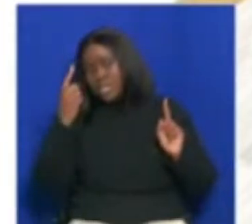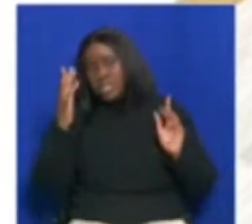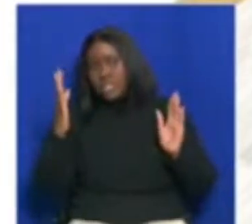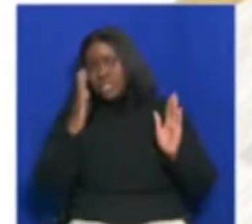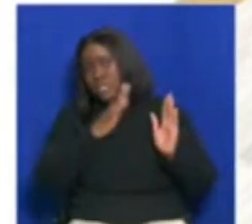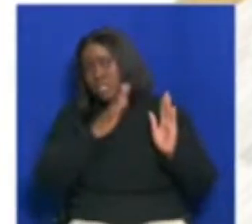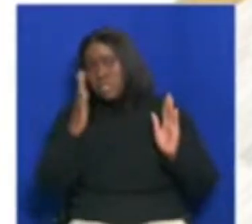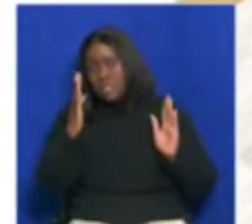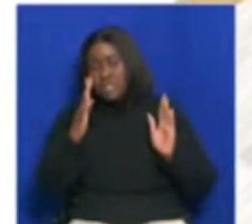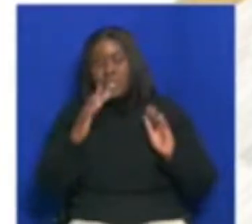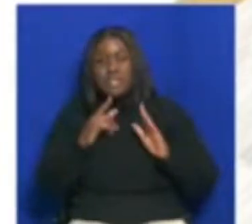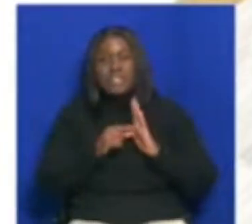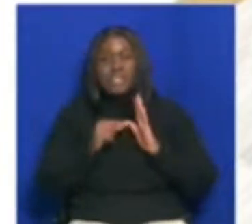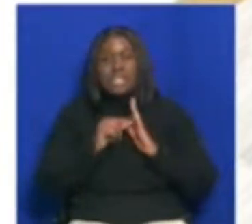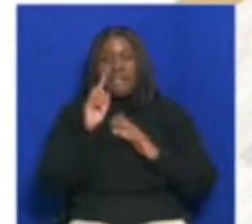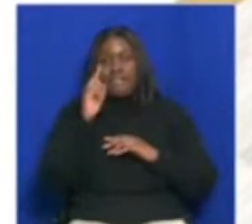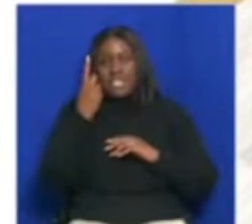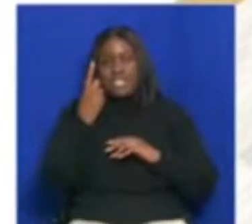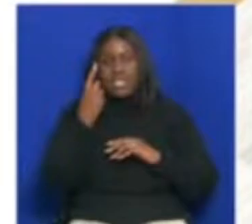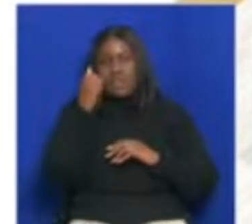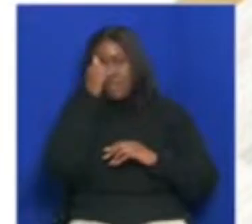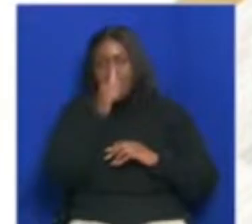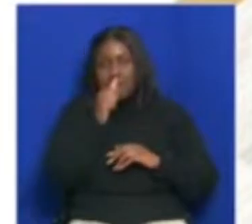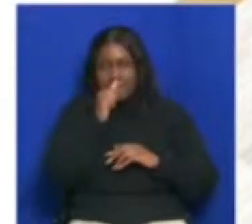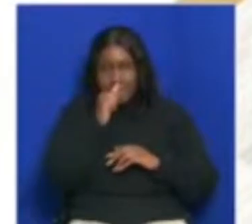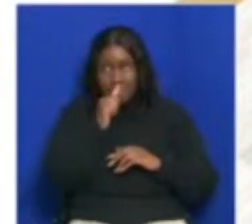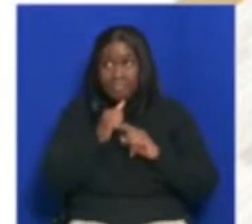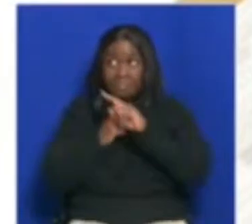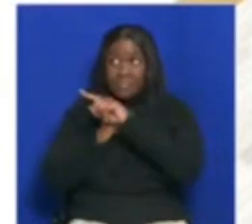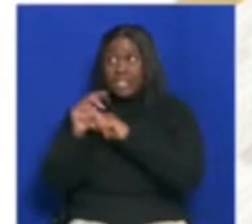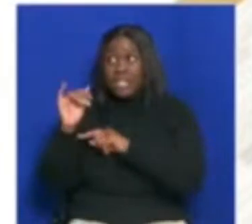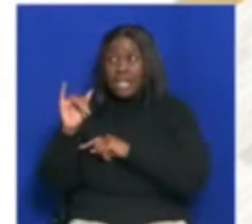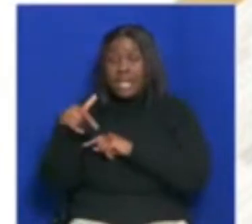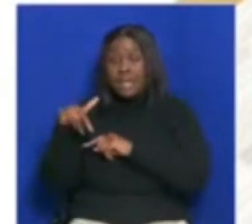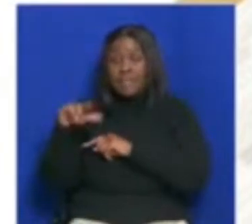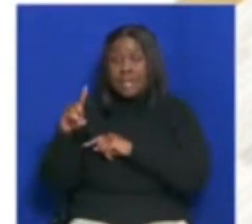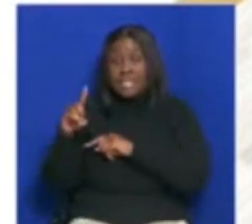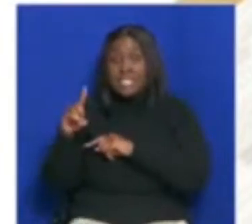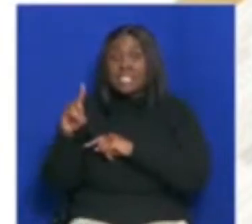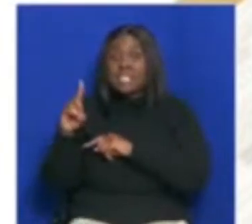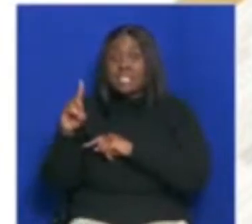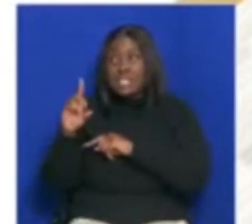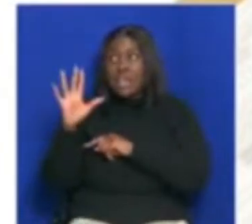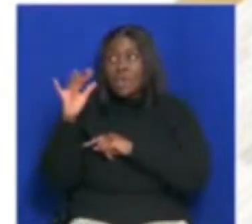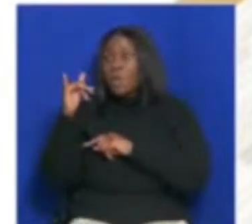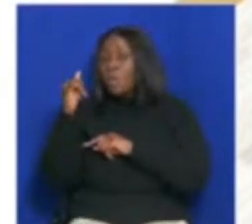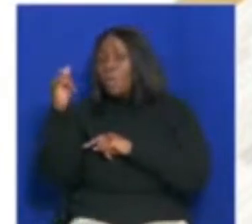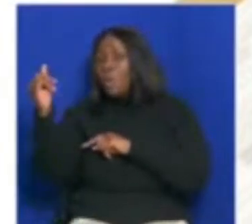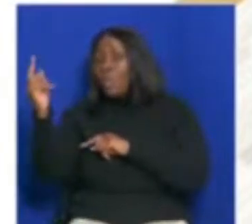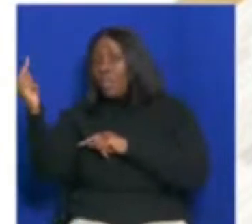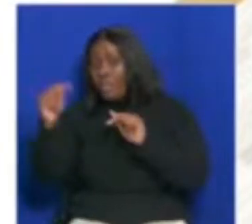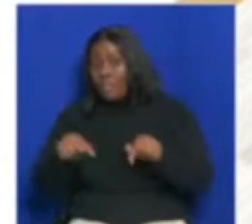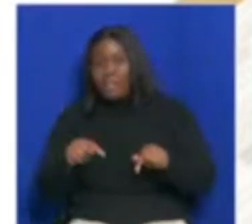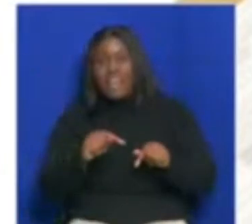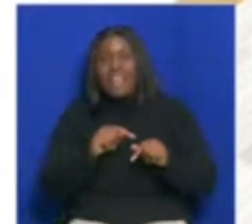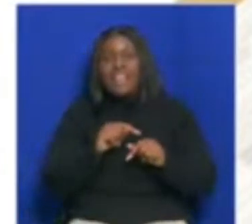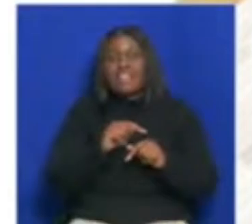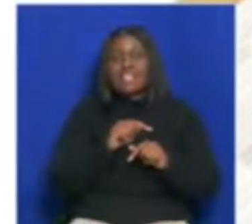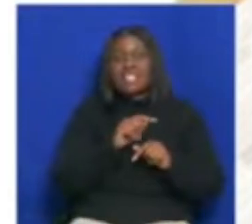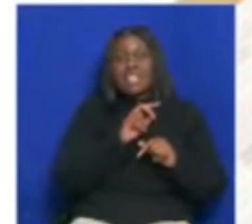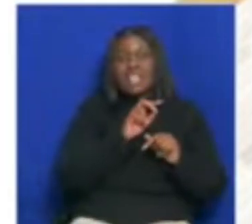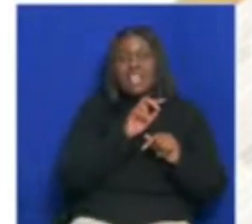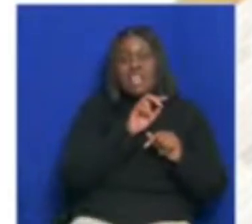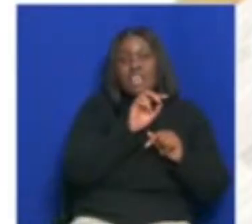IPOD officials on standby were only called out 14:35. IPOD members on standby arrived at the scene